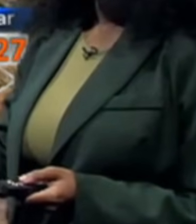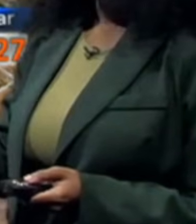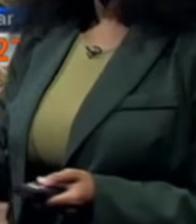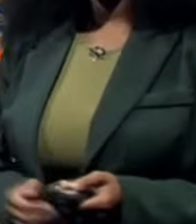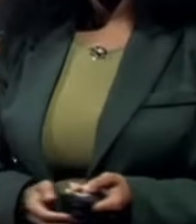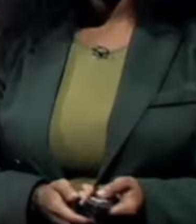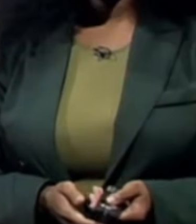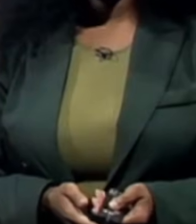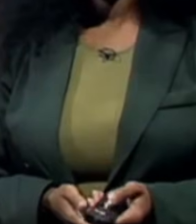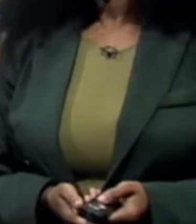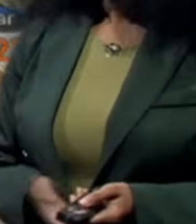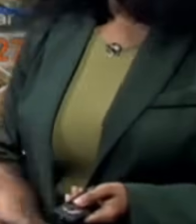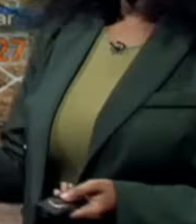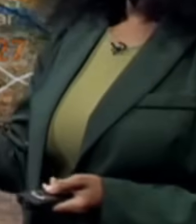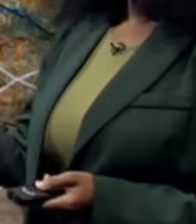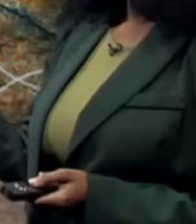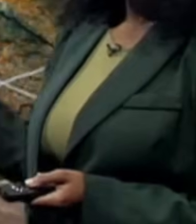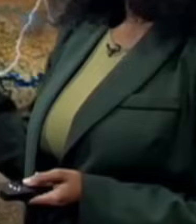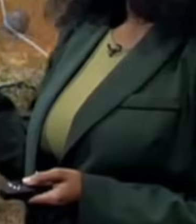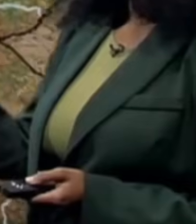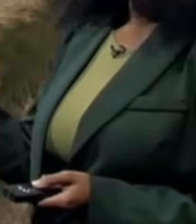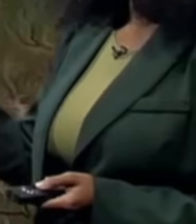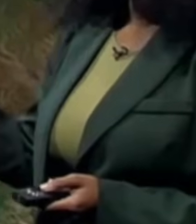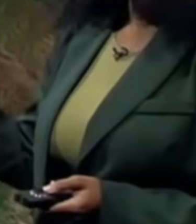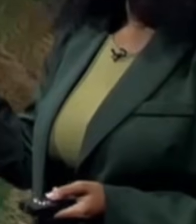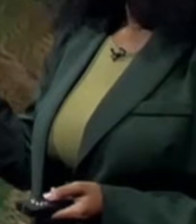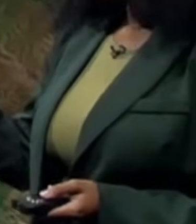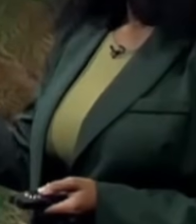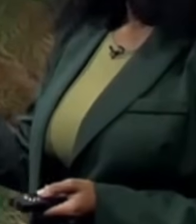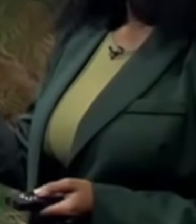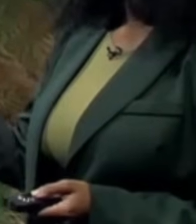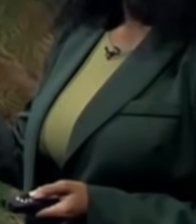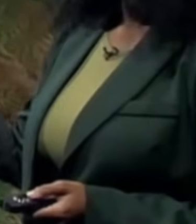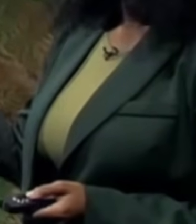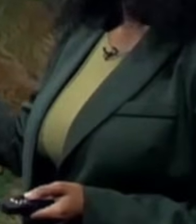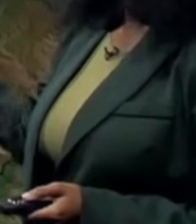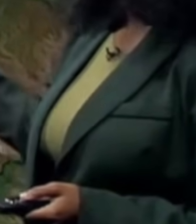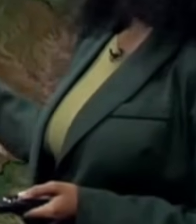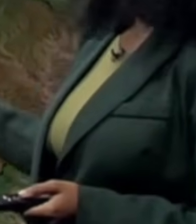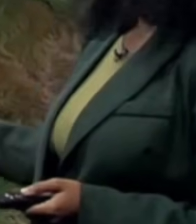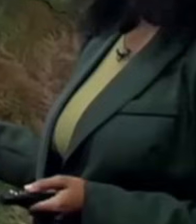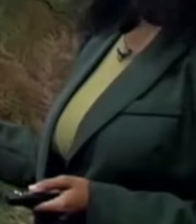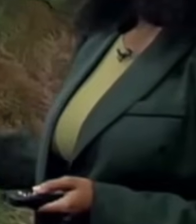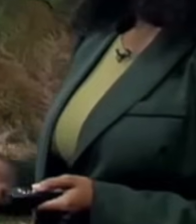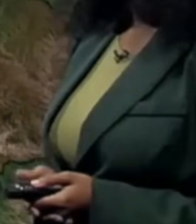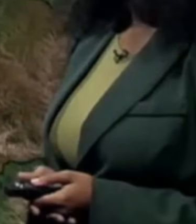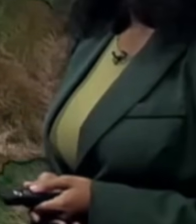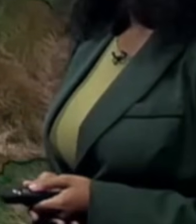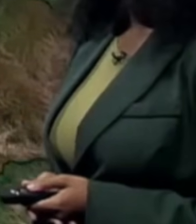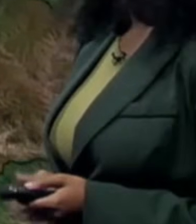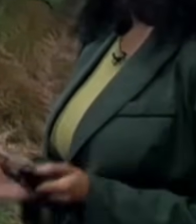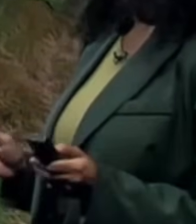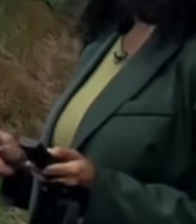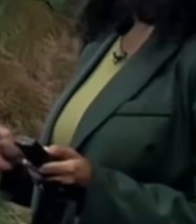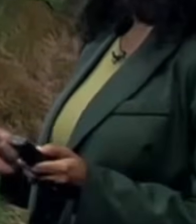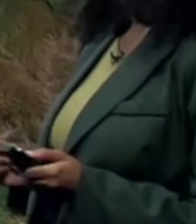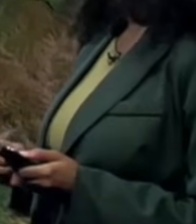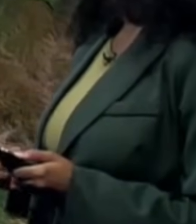di le 30 mo Thapameng re bela ko Free State le teng mo provinceng go tla nna le pula Ficksburg ka digata di le 10 go ya